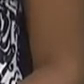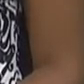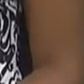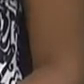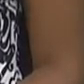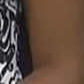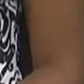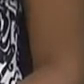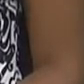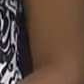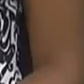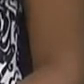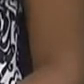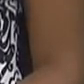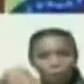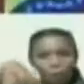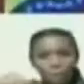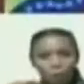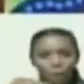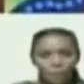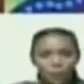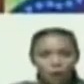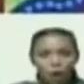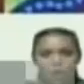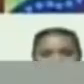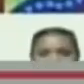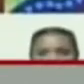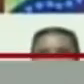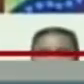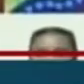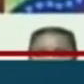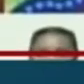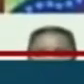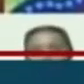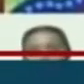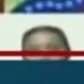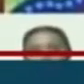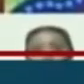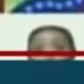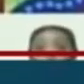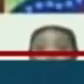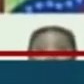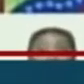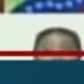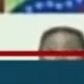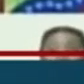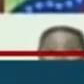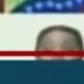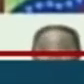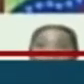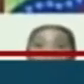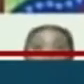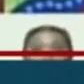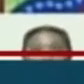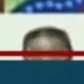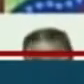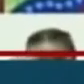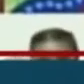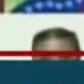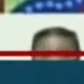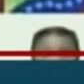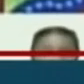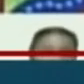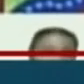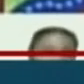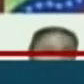neutralize Colombian terrorist groups. To liberate the sectors where these criminal groups that cause terror in the civilian population and